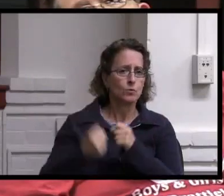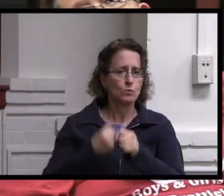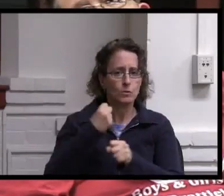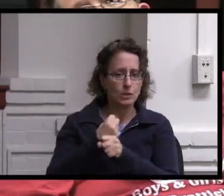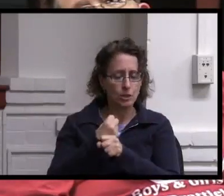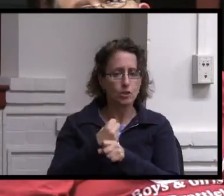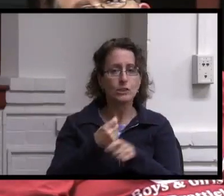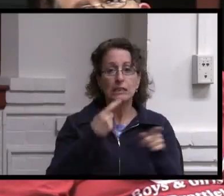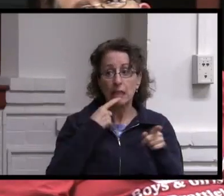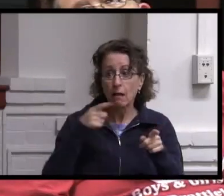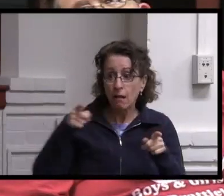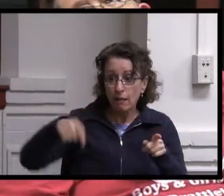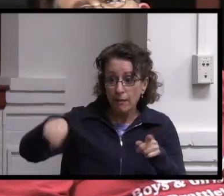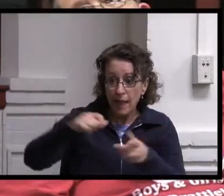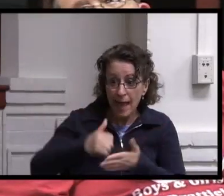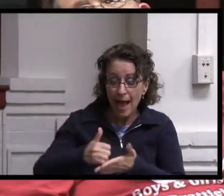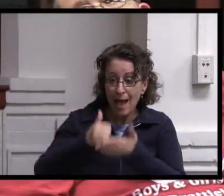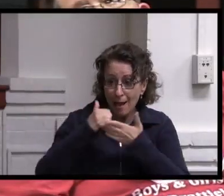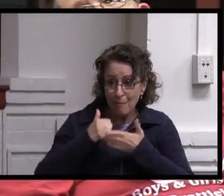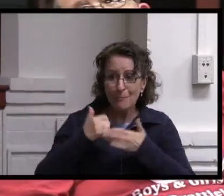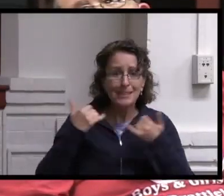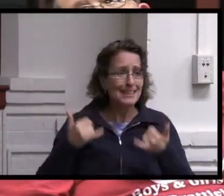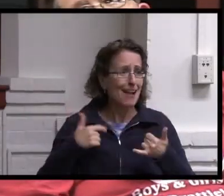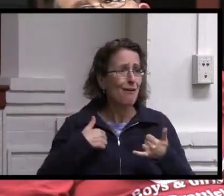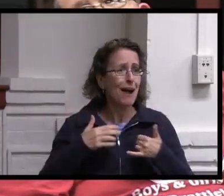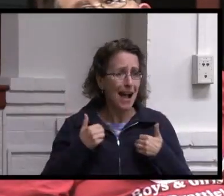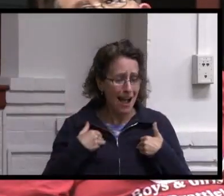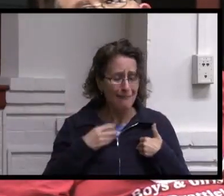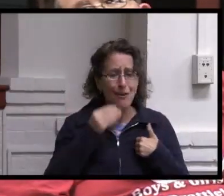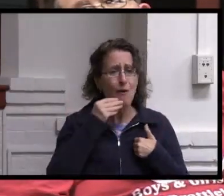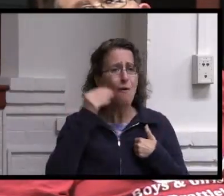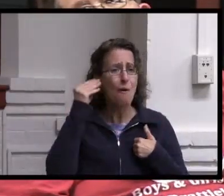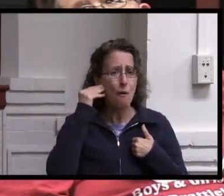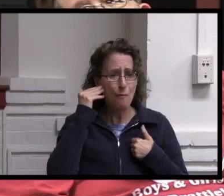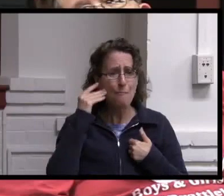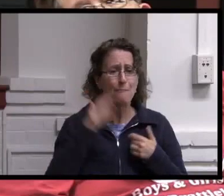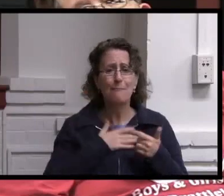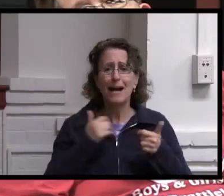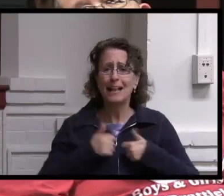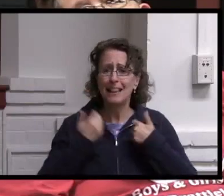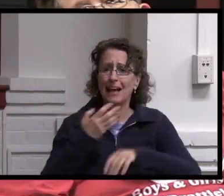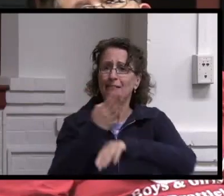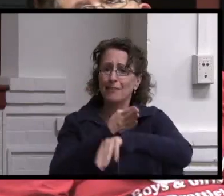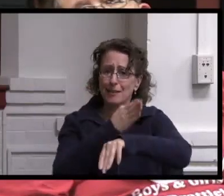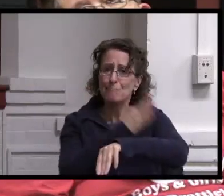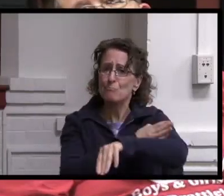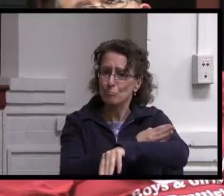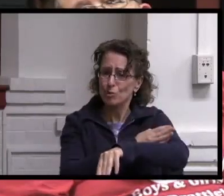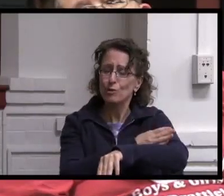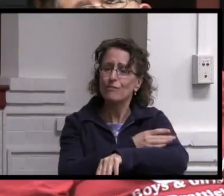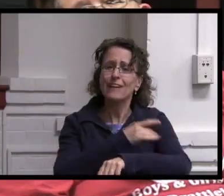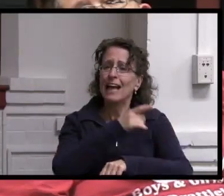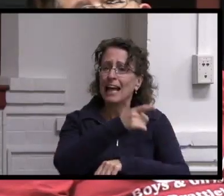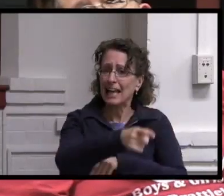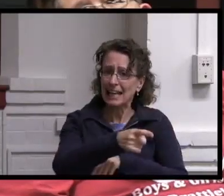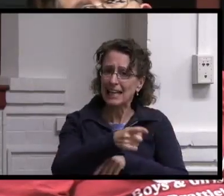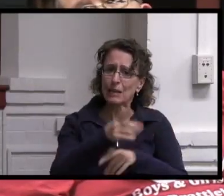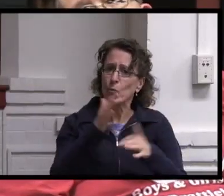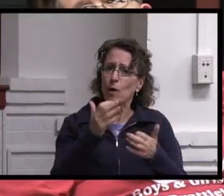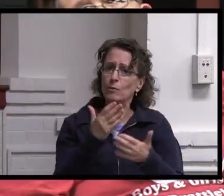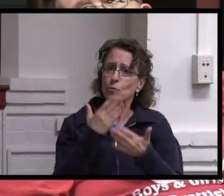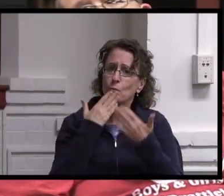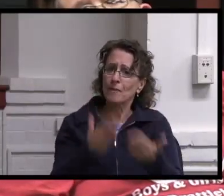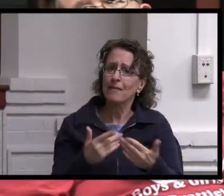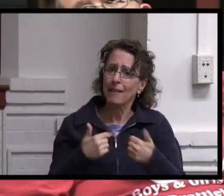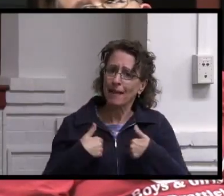to stay, and his life has improved and so on. And he just said, I just want to thank you. And he wasn't panhandling, he just was